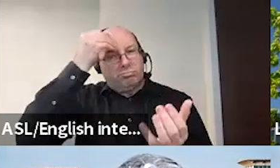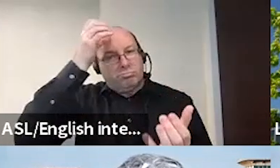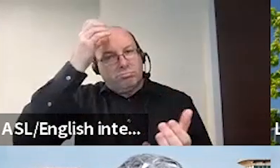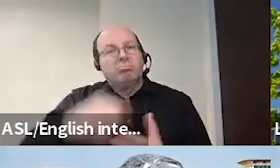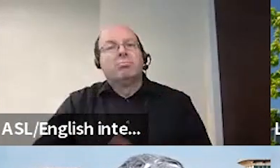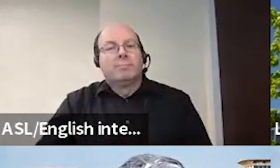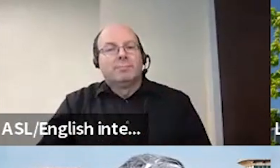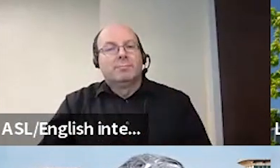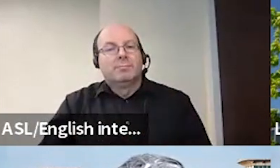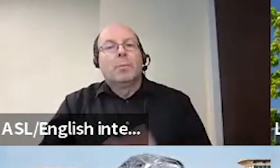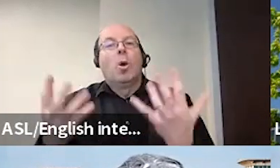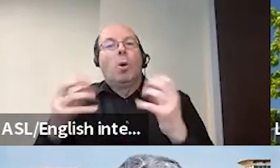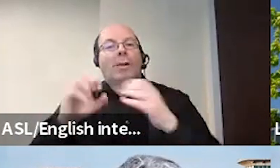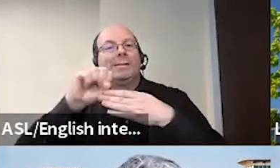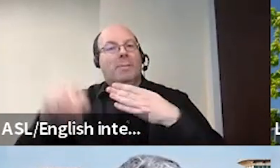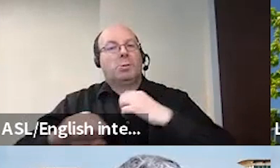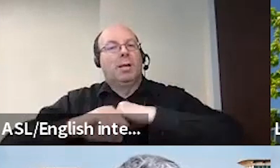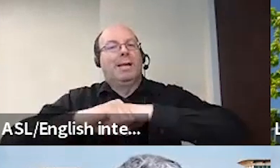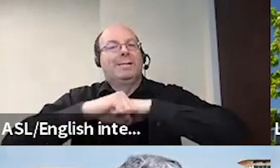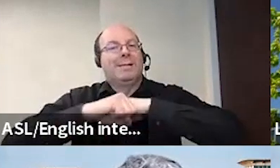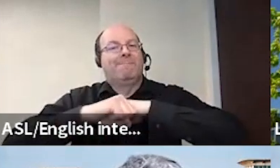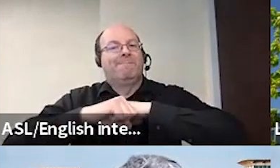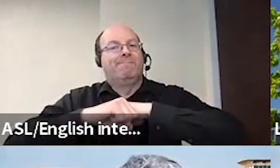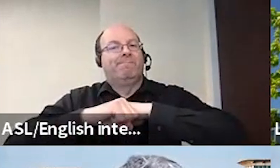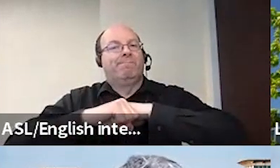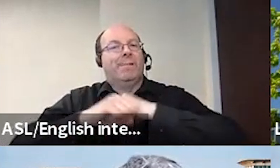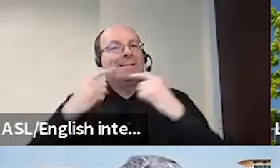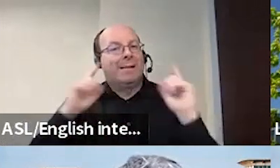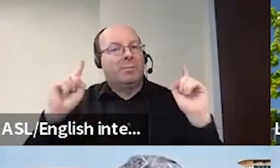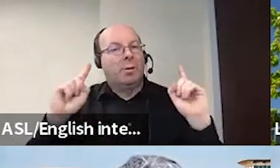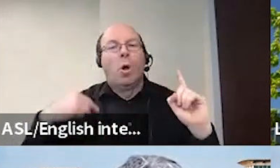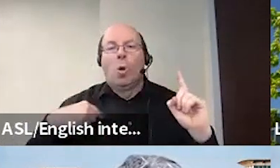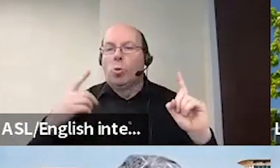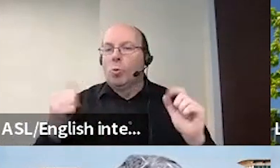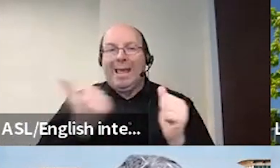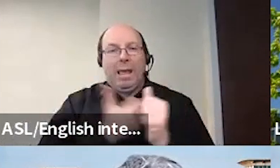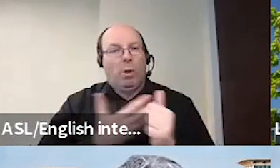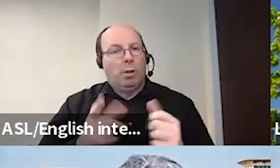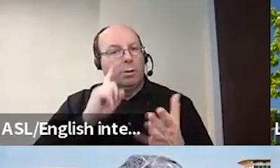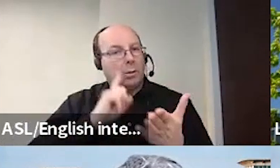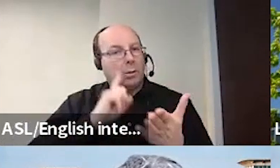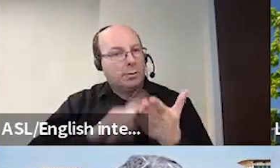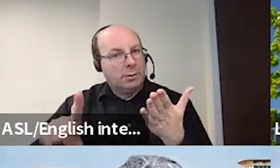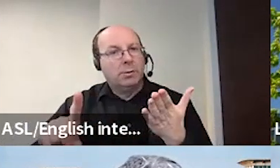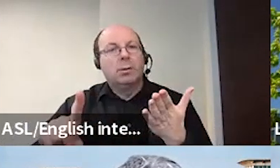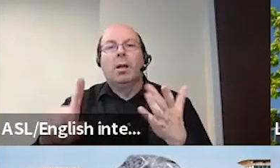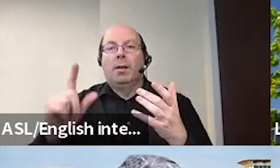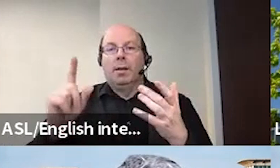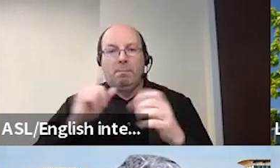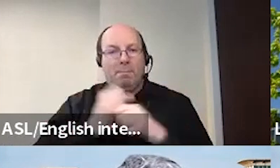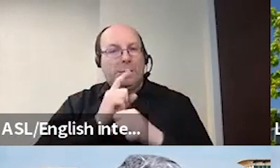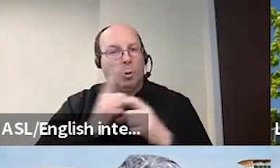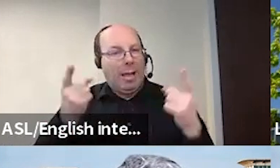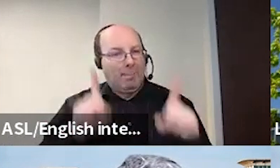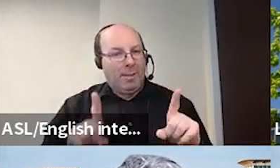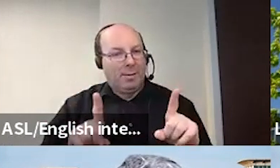will do everything within our power to ensure that, and we will always make the best data-driven decisions based